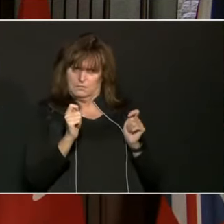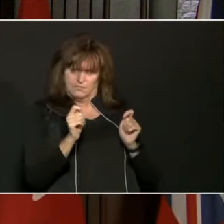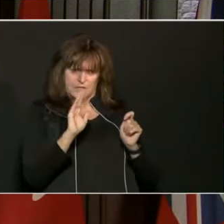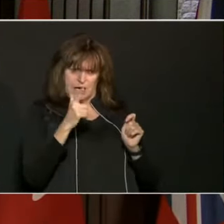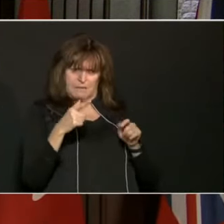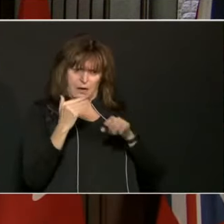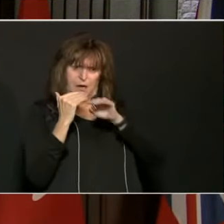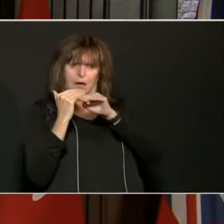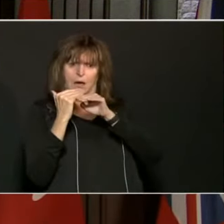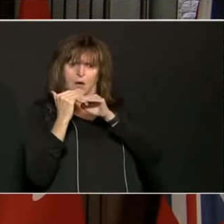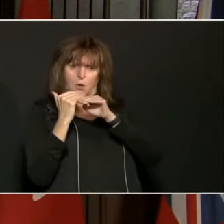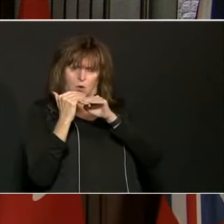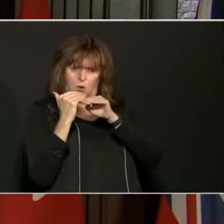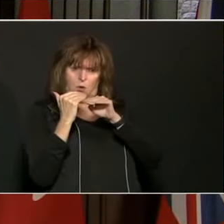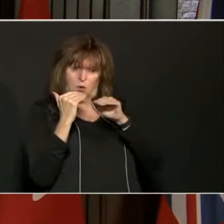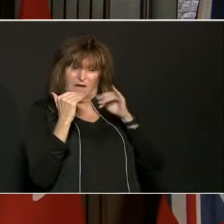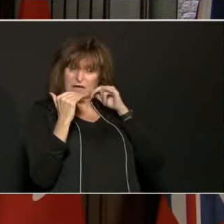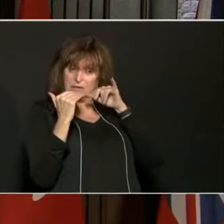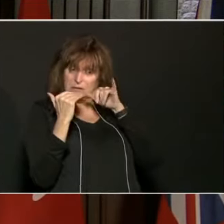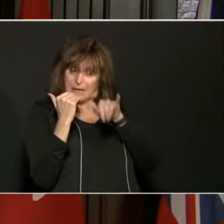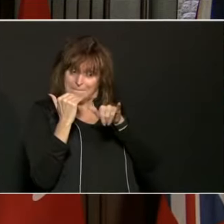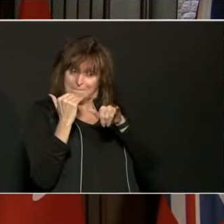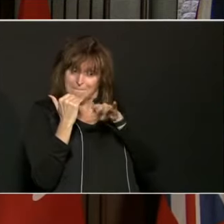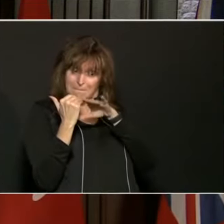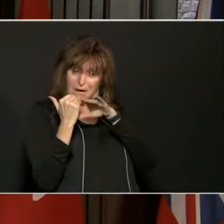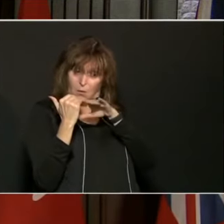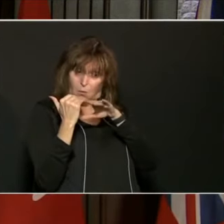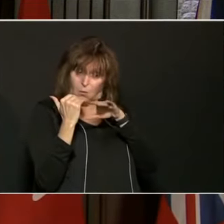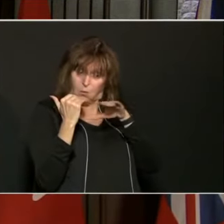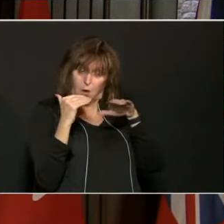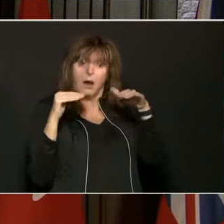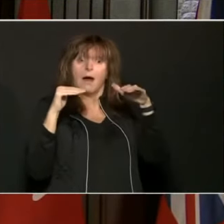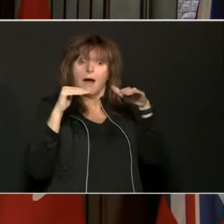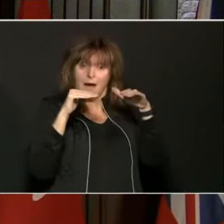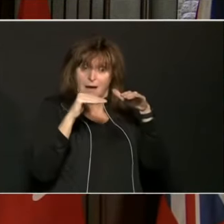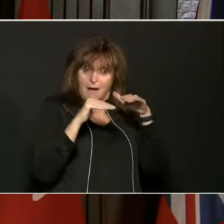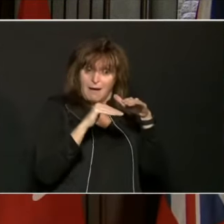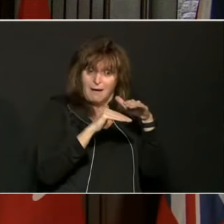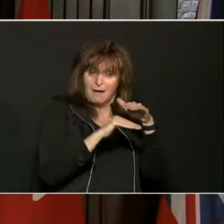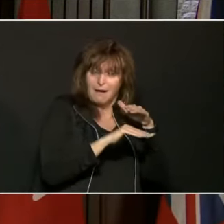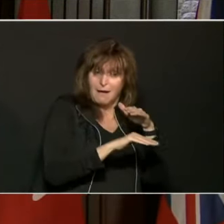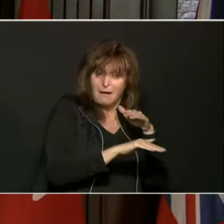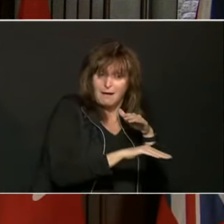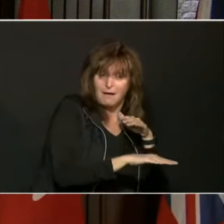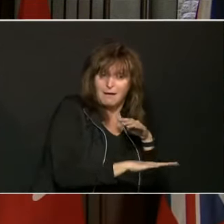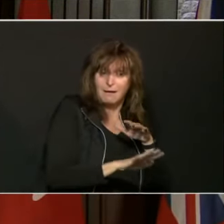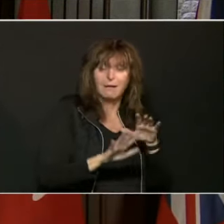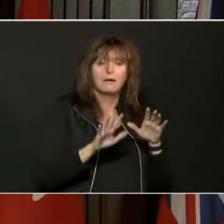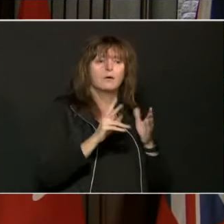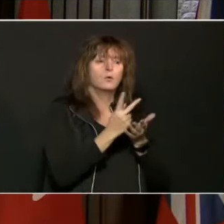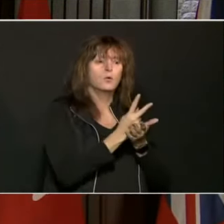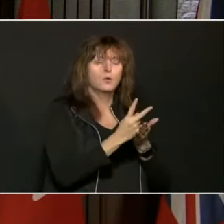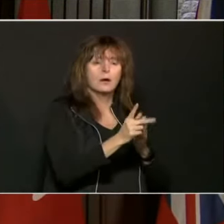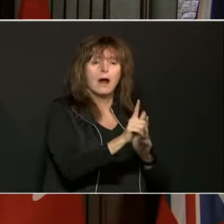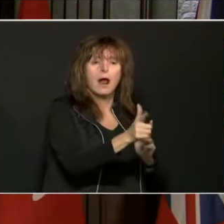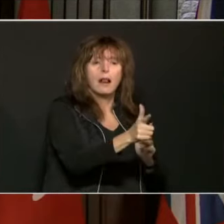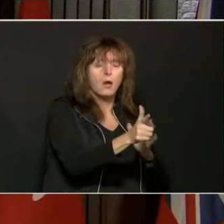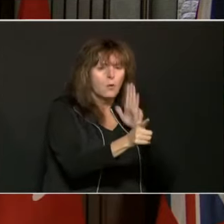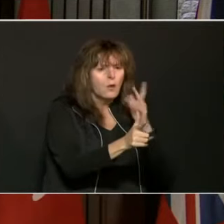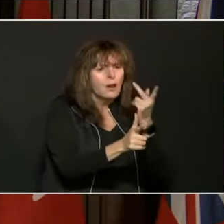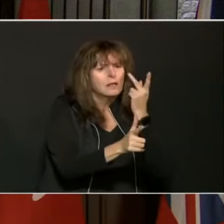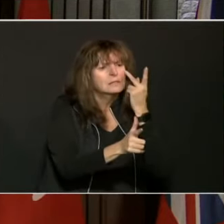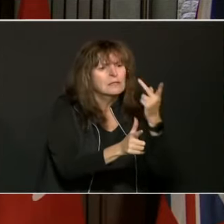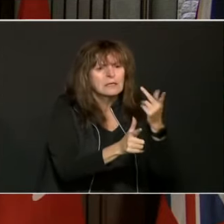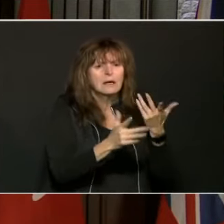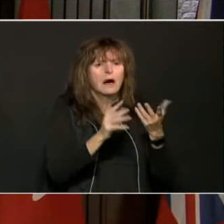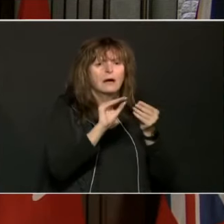down, you'll see the ICU use, you'll see all the other indicators start to trend down as well after a period of time. I